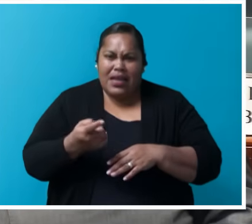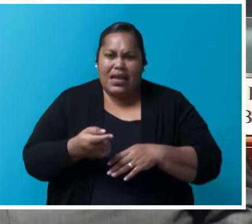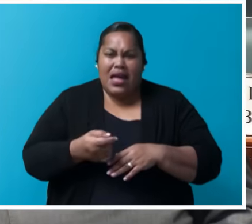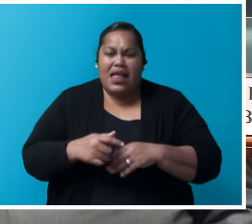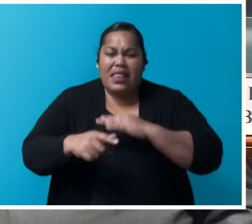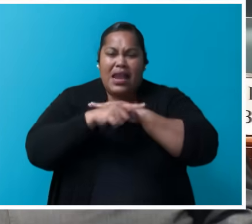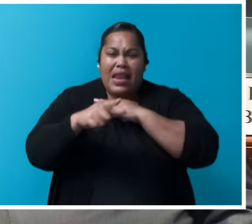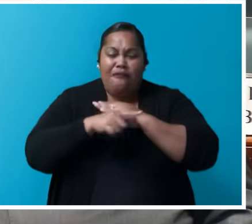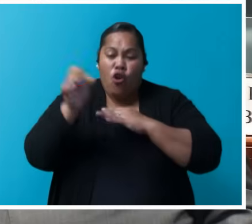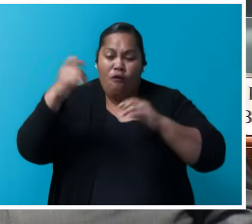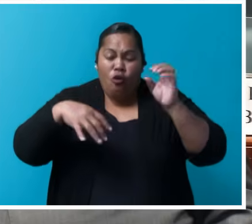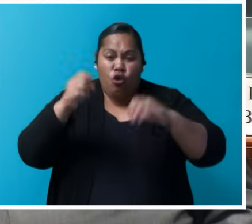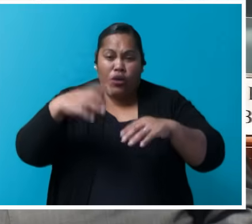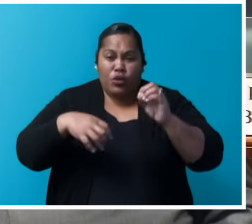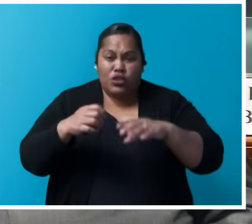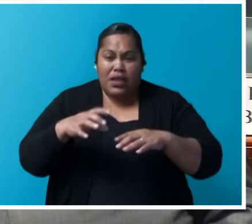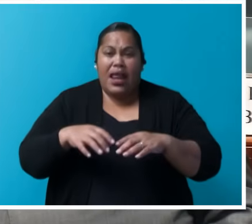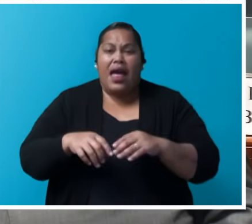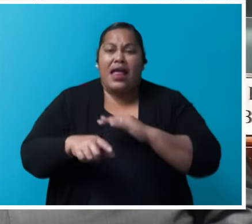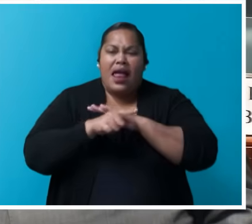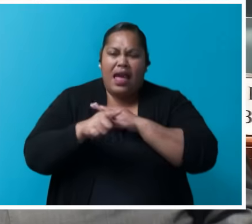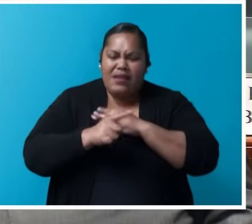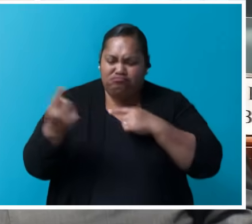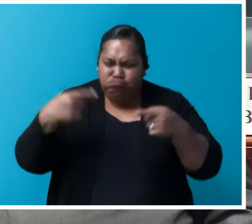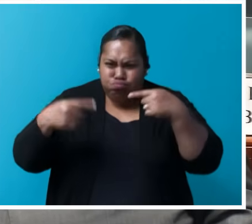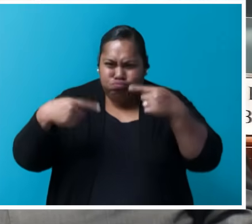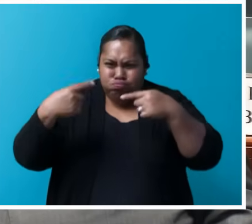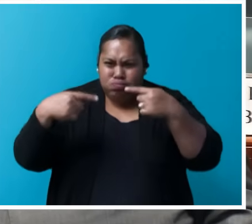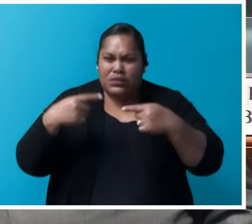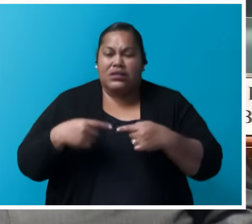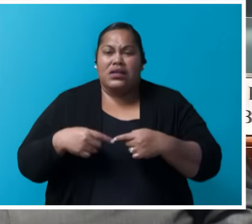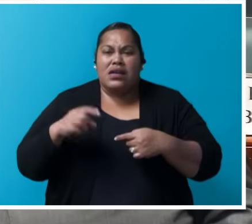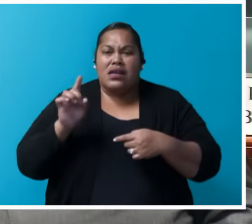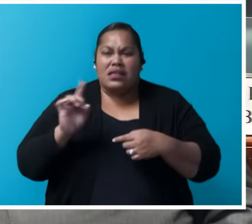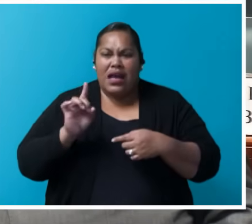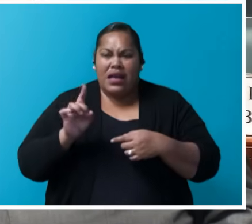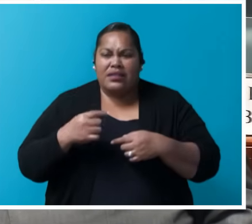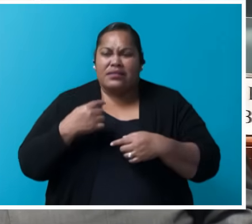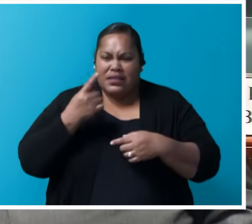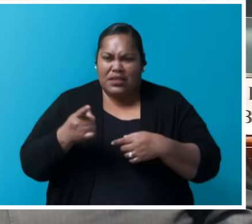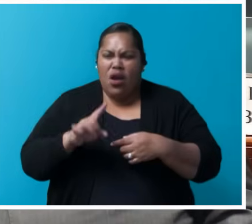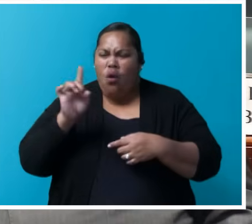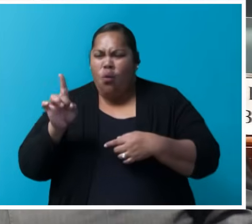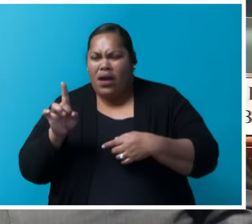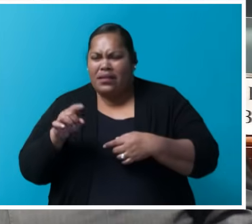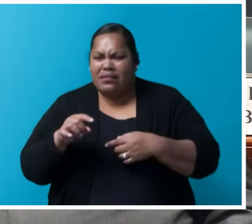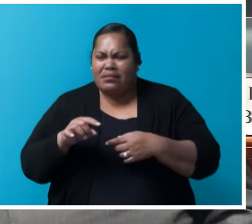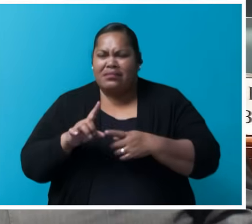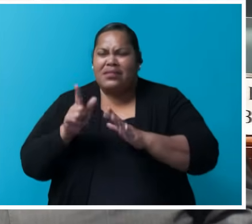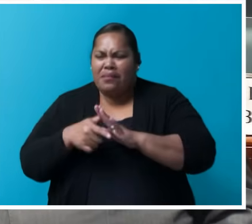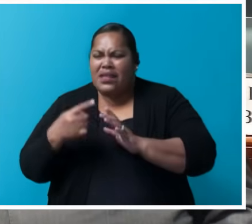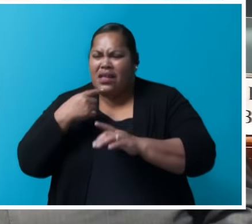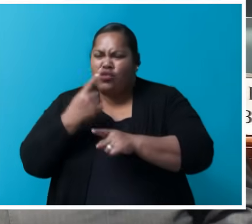of contribution, the level of debate, the contradictions. On one hand, they're talking about